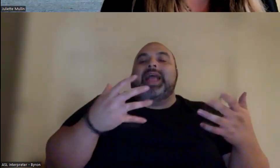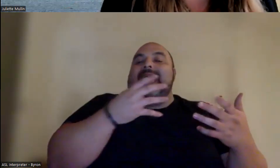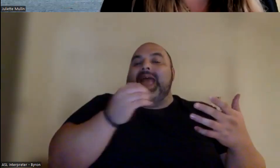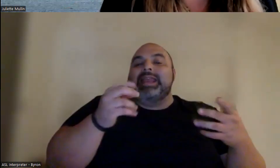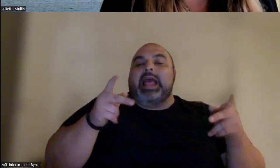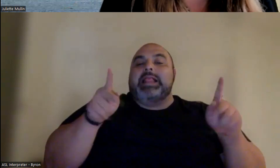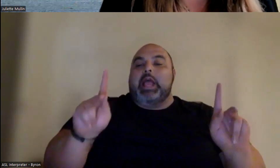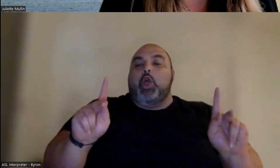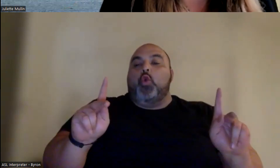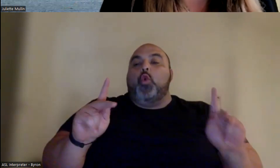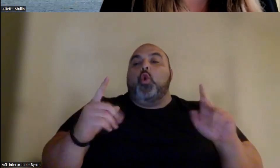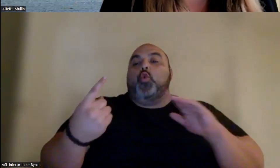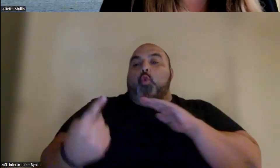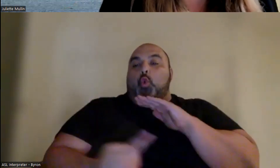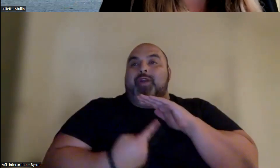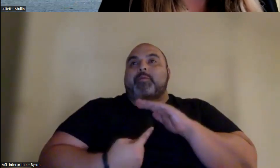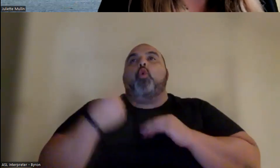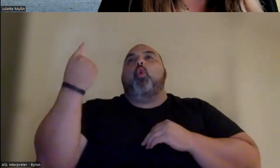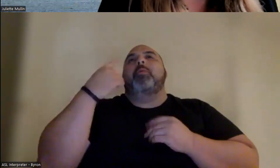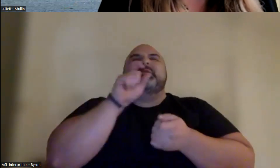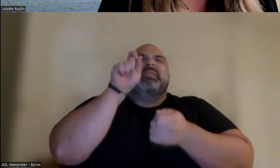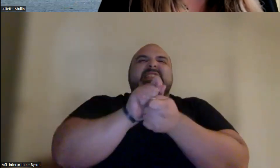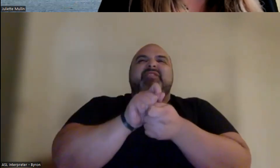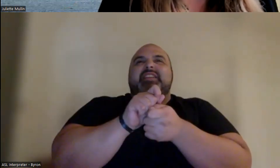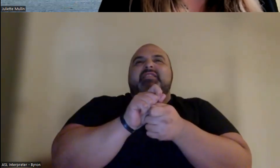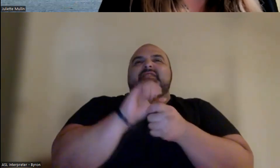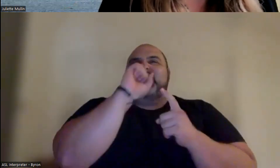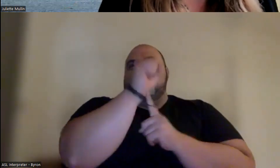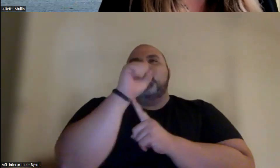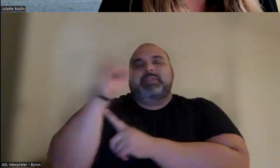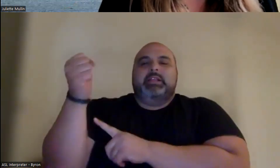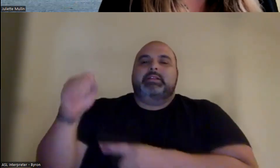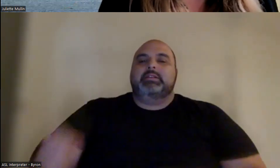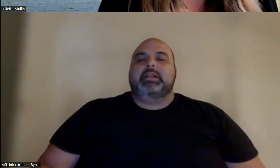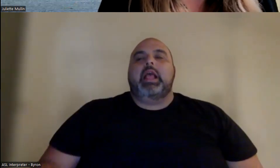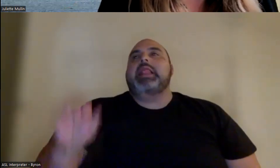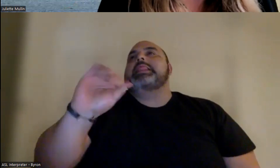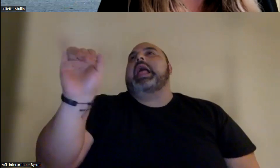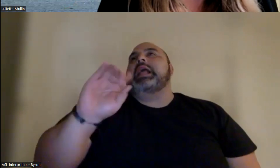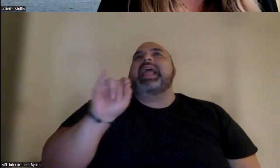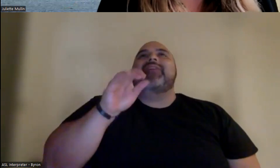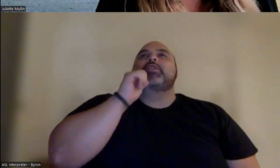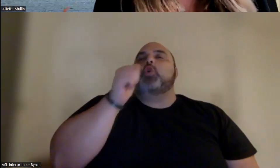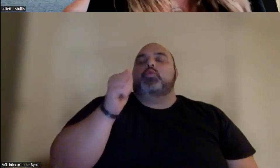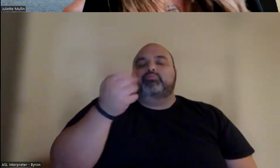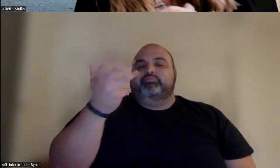quarantine, but only in specific circumstances. Such as if they do not fall,